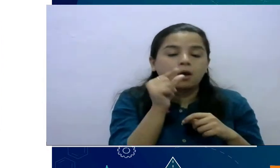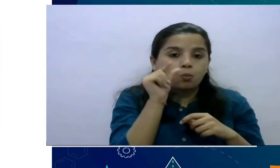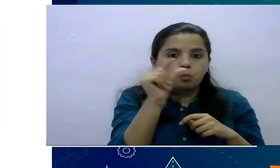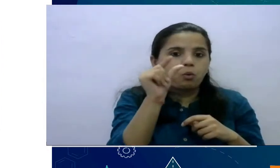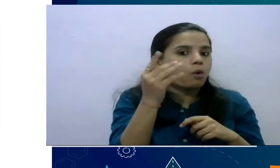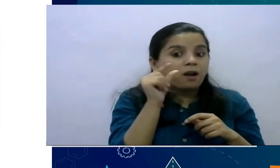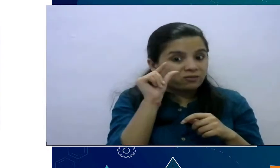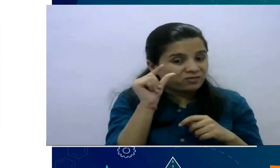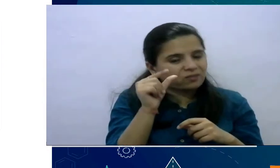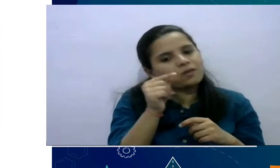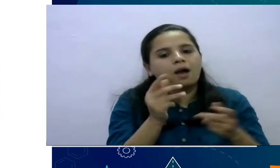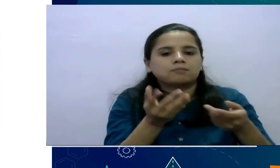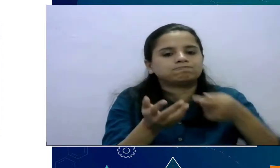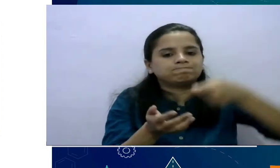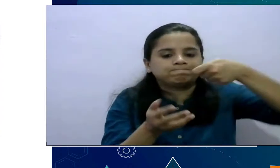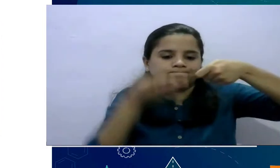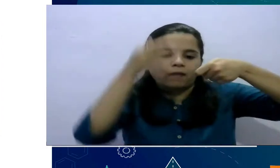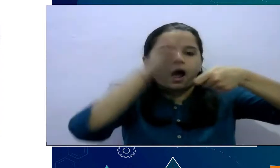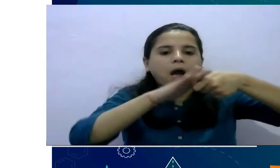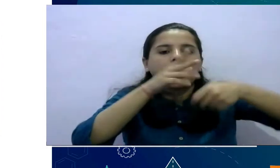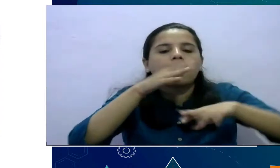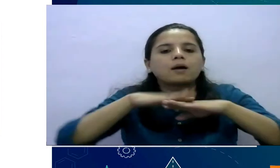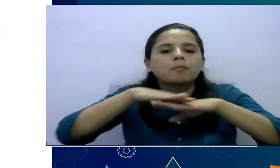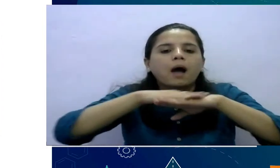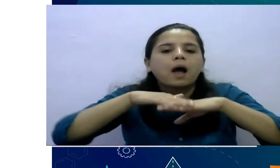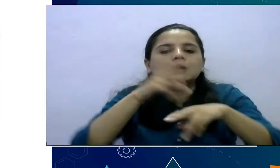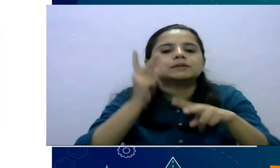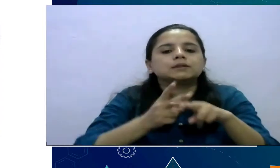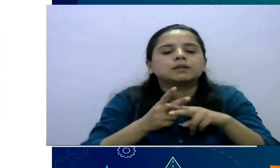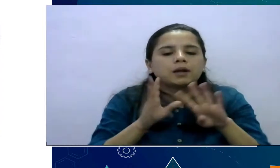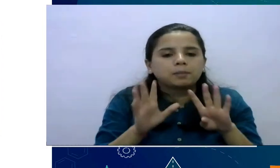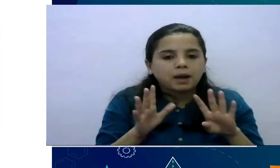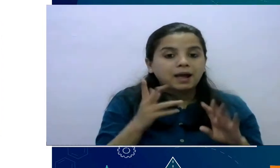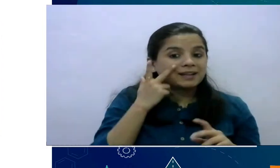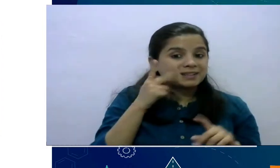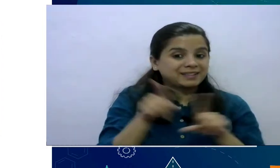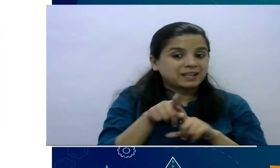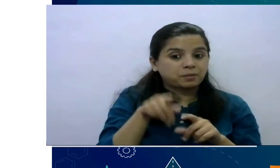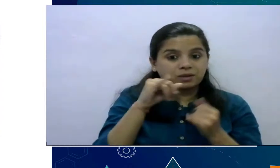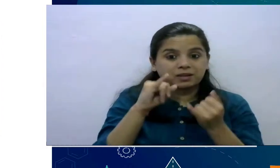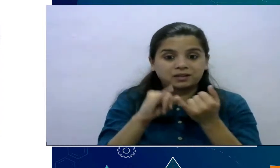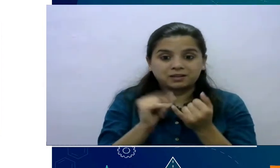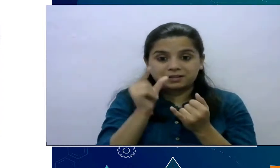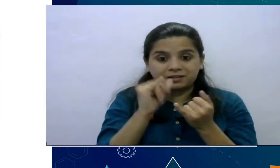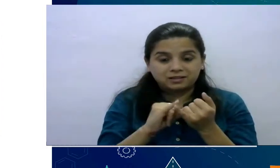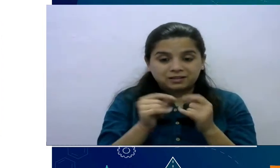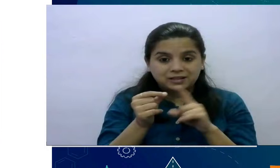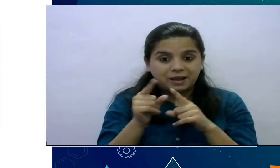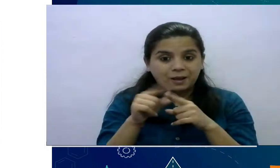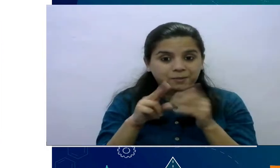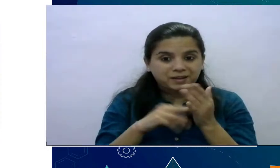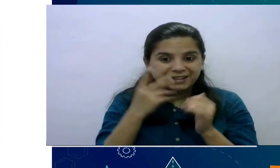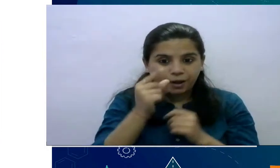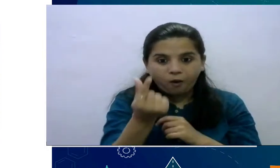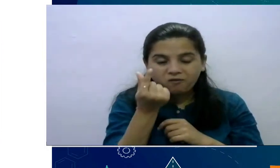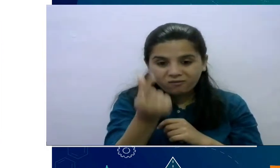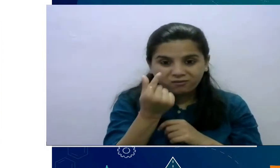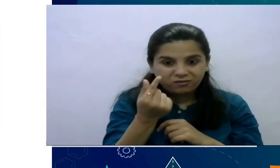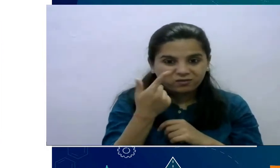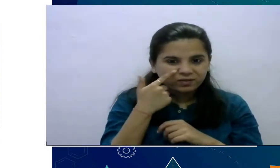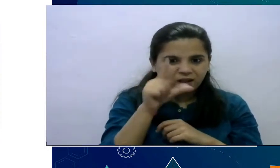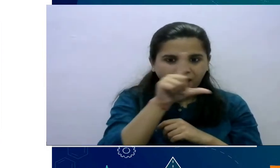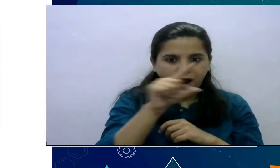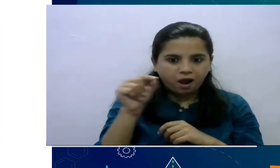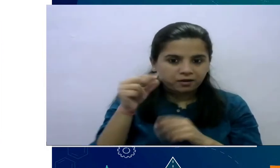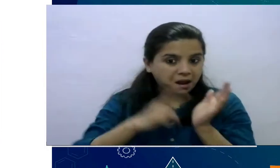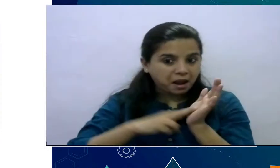it. So because of the size being too small, but suspension, it's a huge hefty fellow. Huh? It's greater than